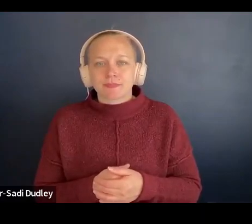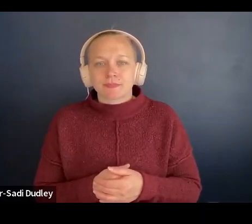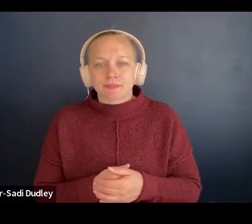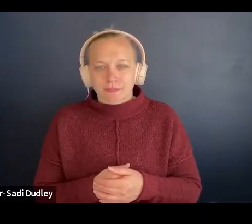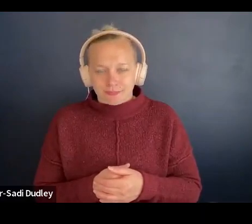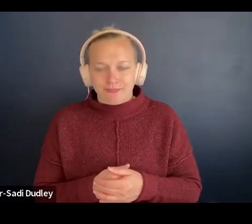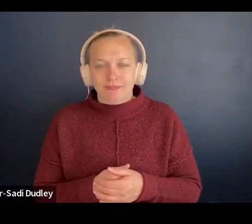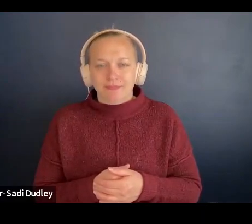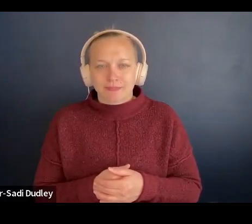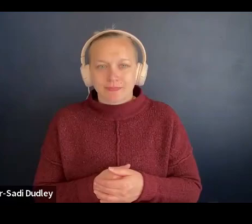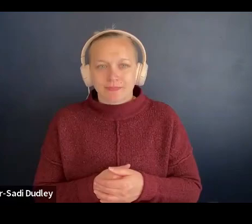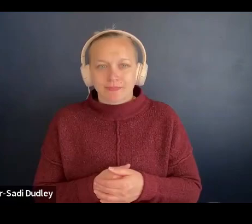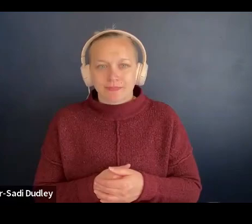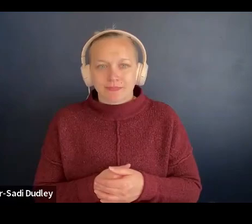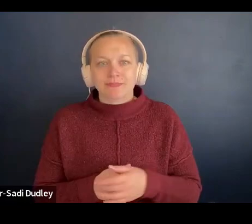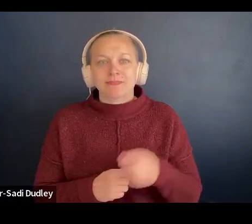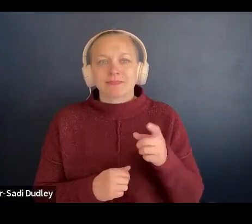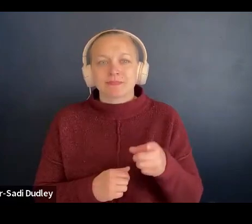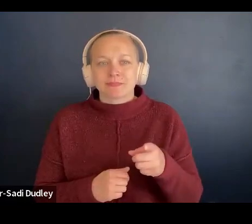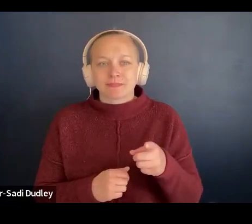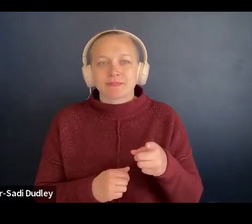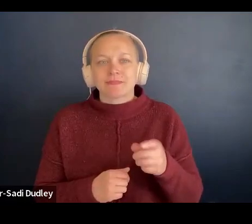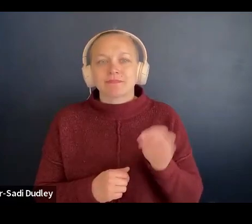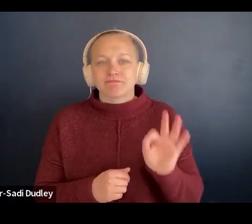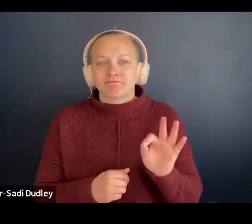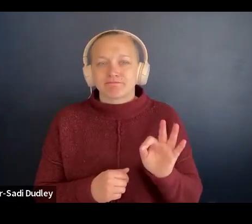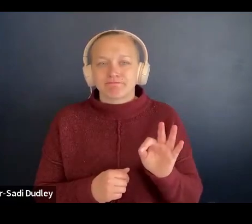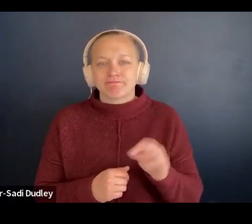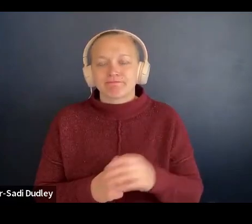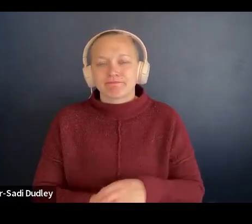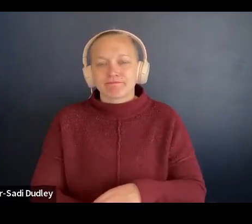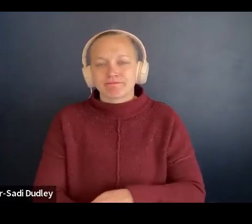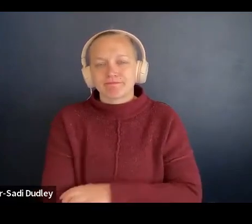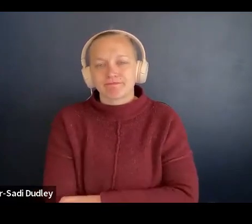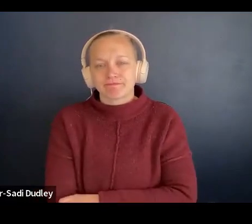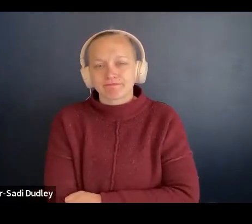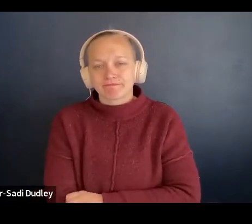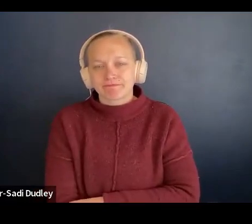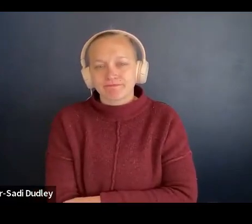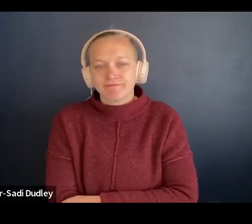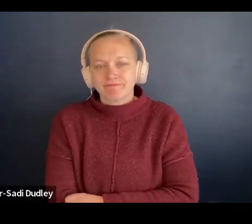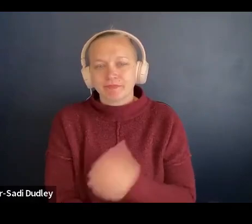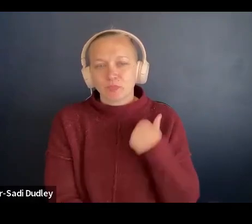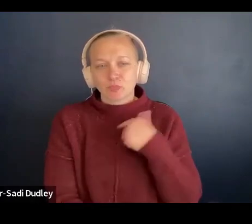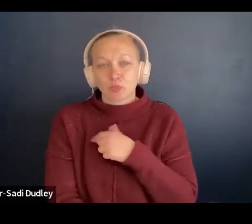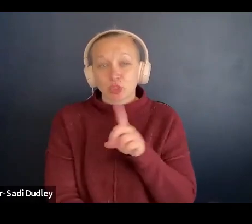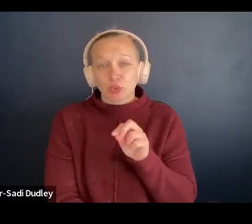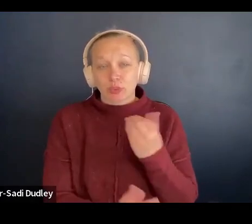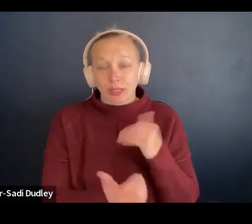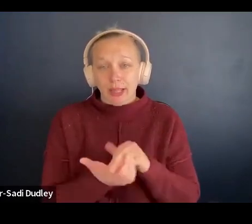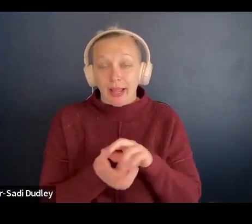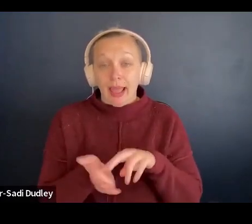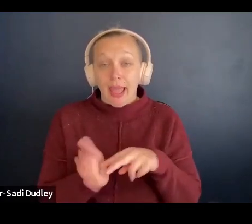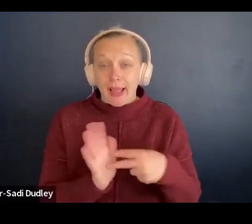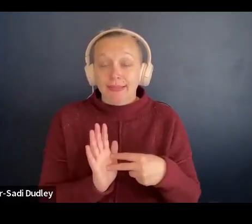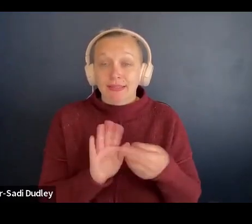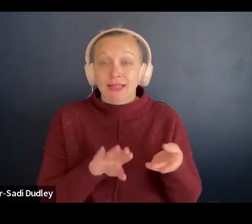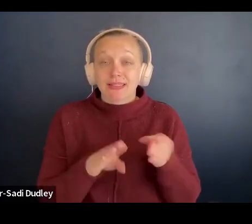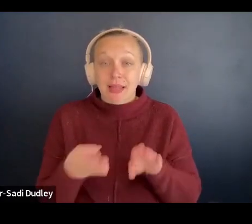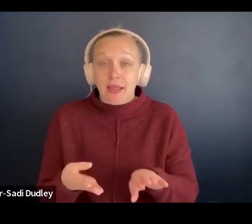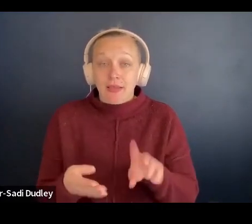And the next slide for purposes of brevity. Okay, so a lot of what we do as death doulas is